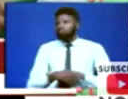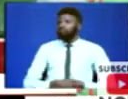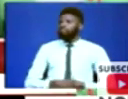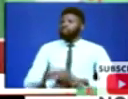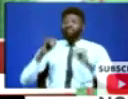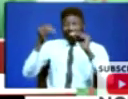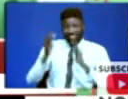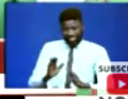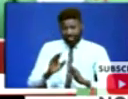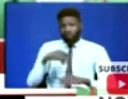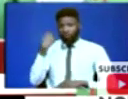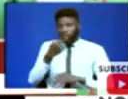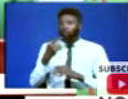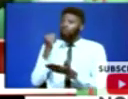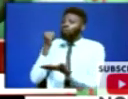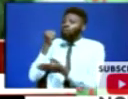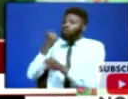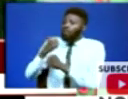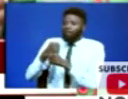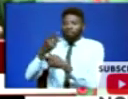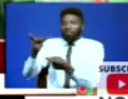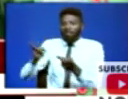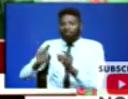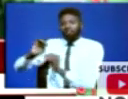affected families and